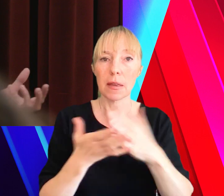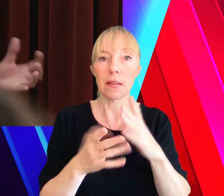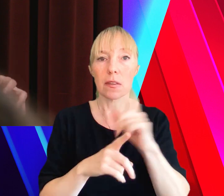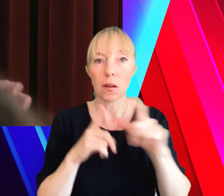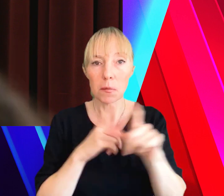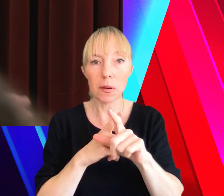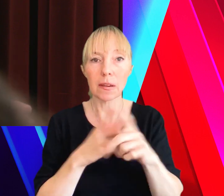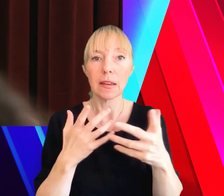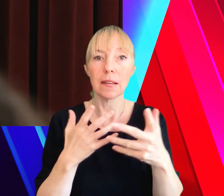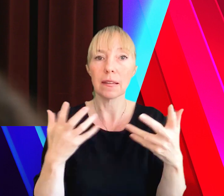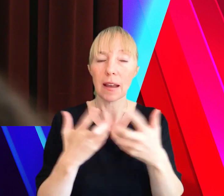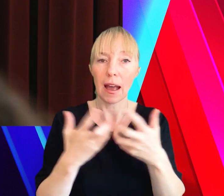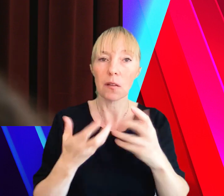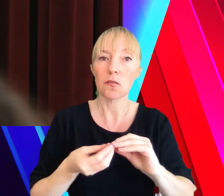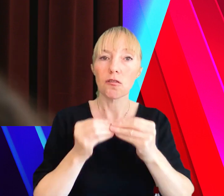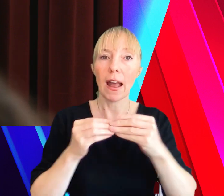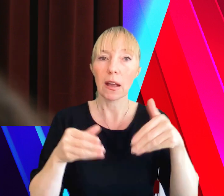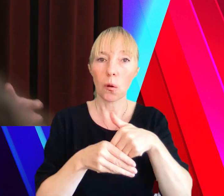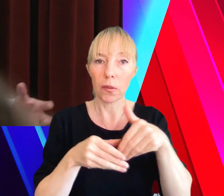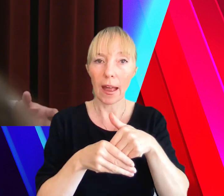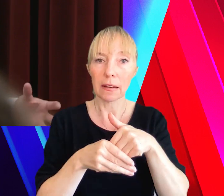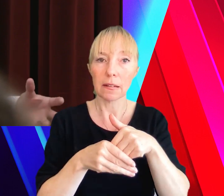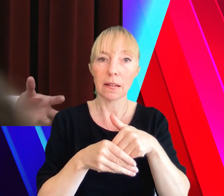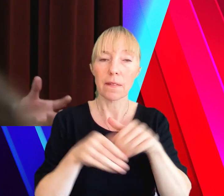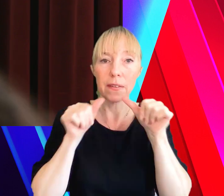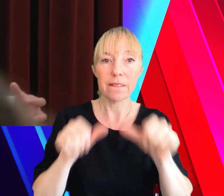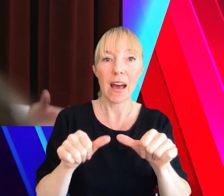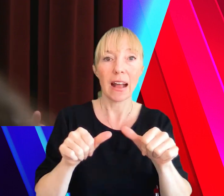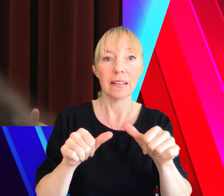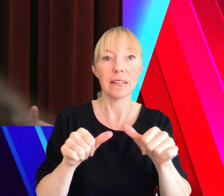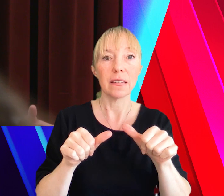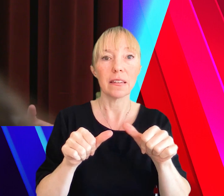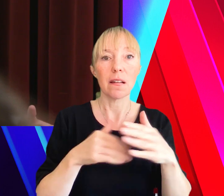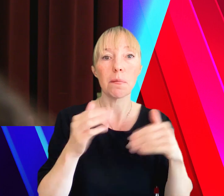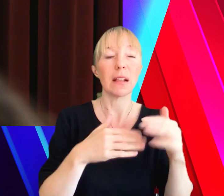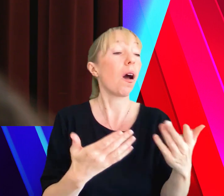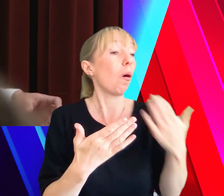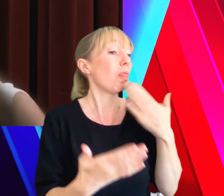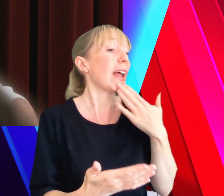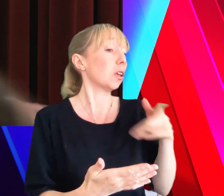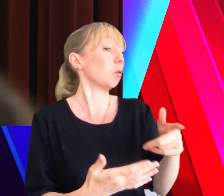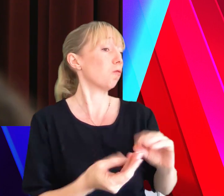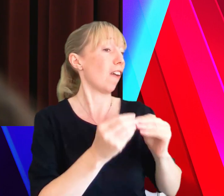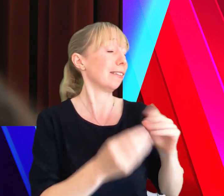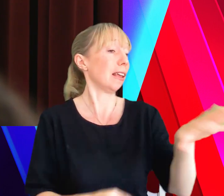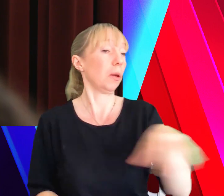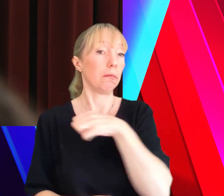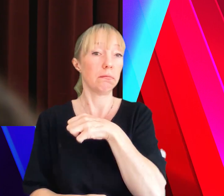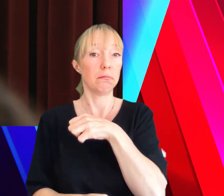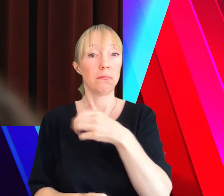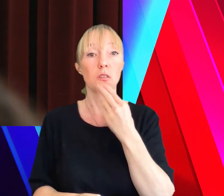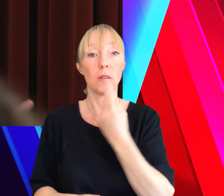It's kind of taking the communities and the ways of like making content that fans have built up and saying, oh, thanks for that, we'll take it and like we'll do it